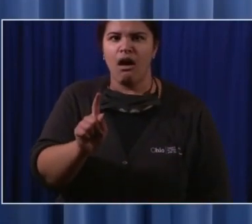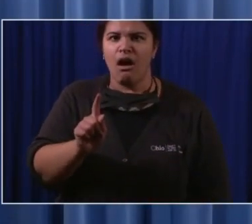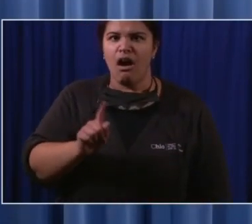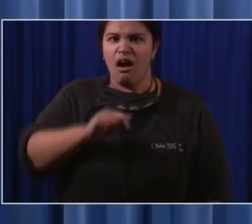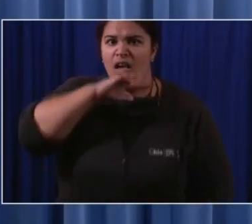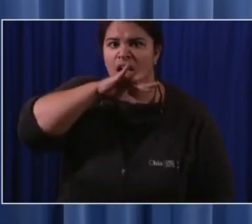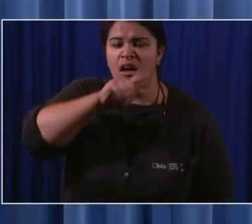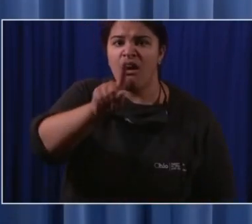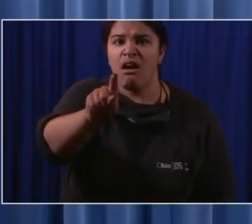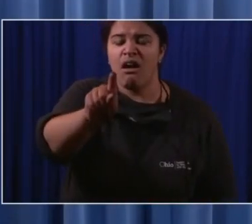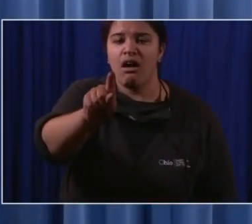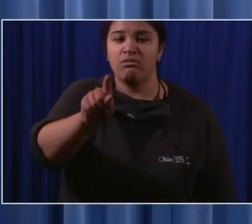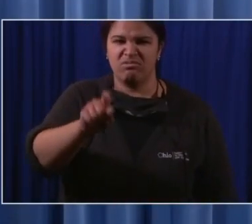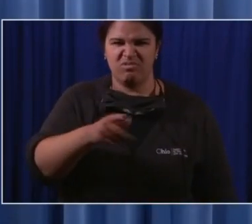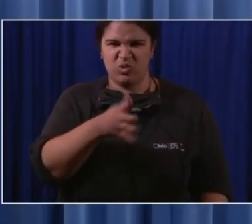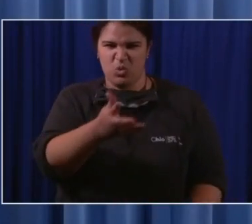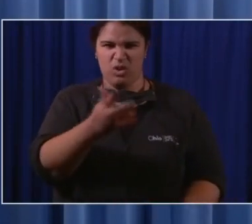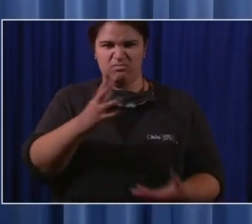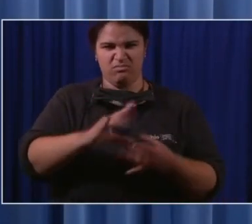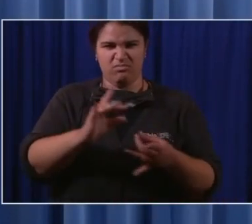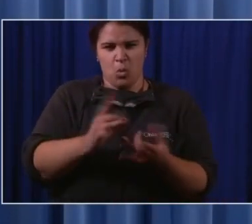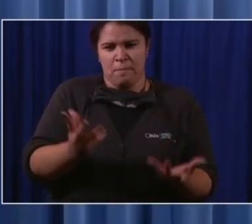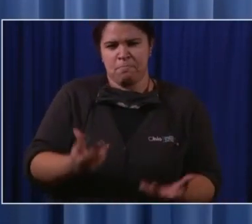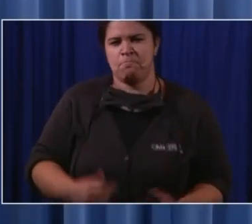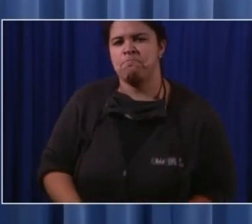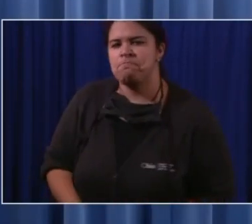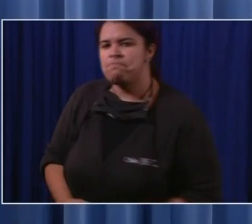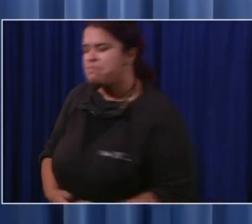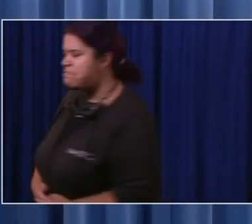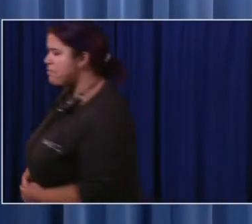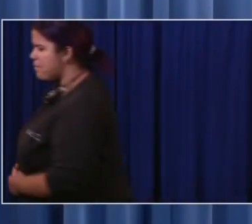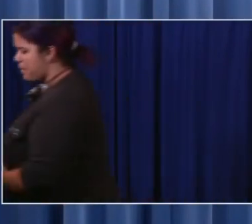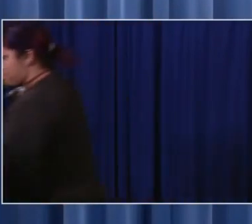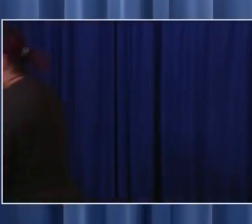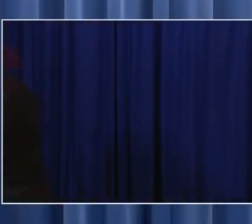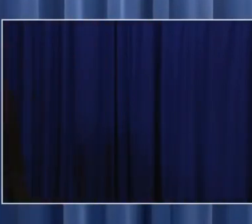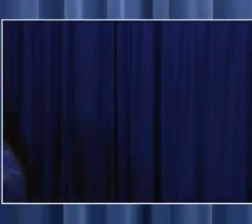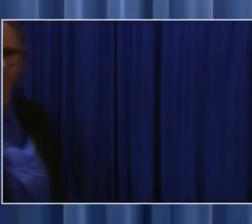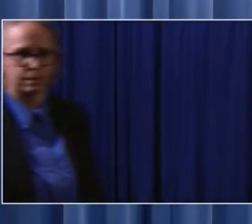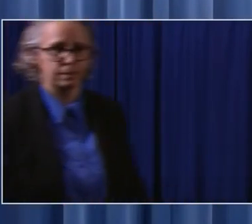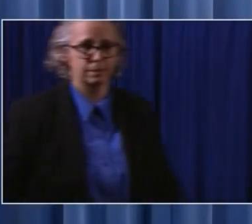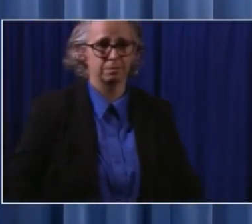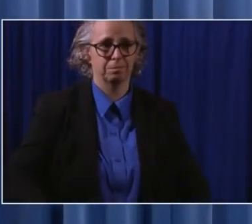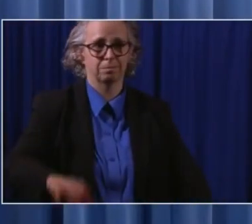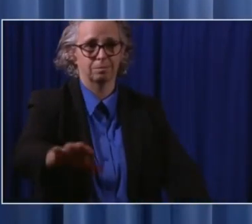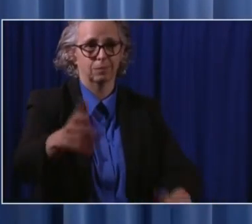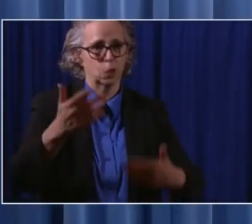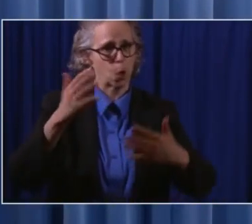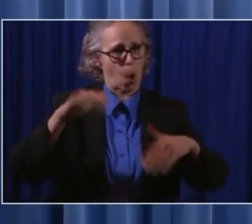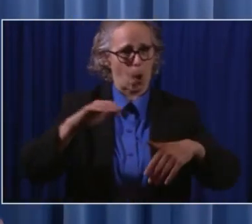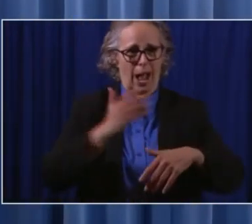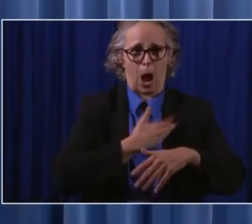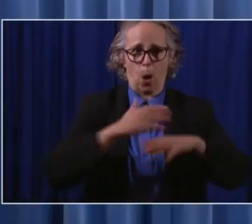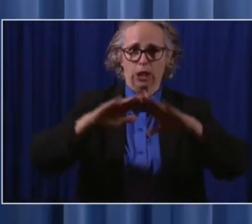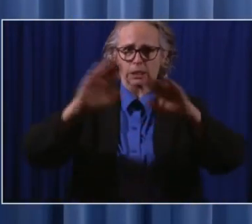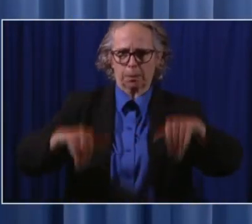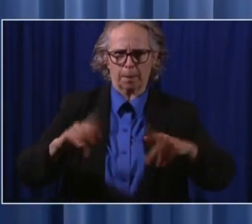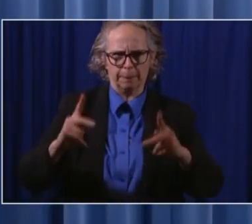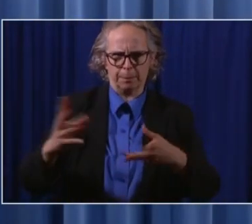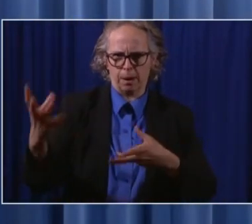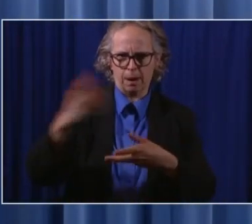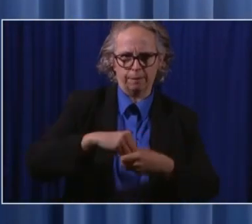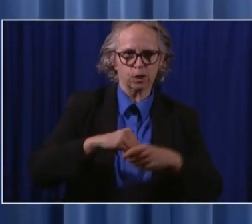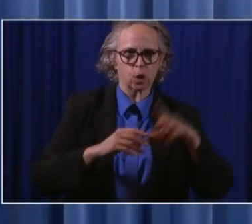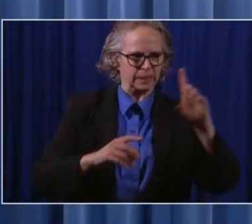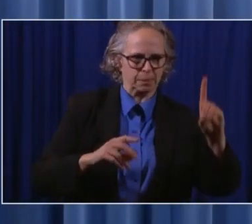vigorous participation by the two main parties. from all the way down to